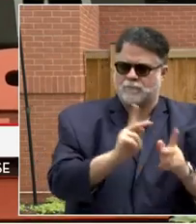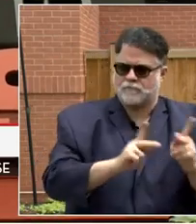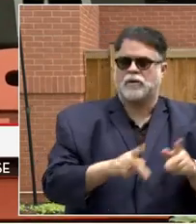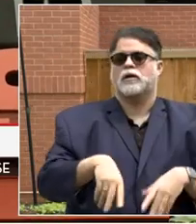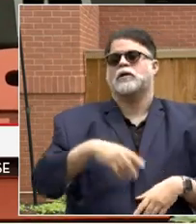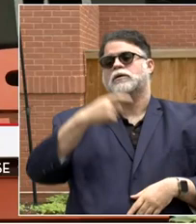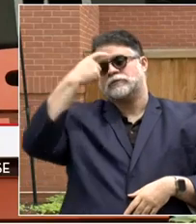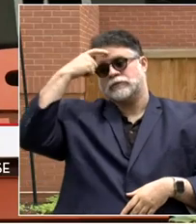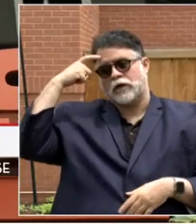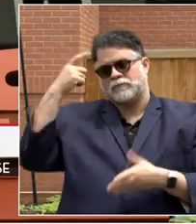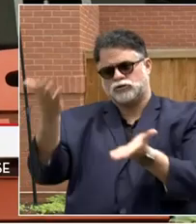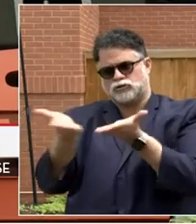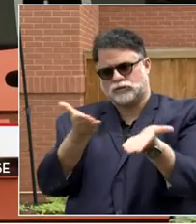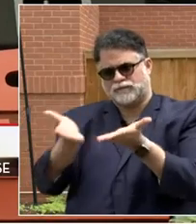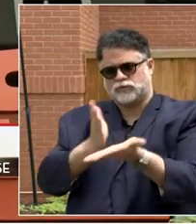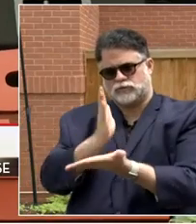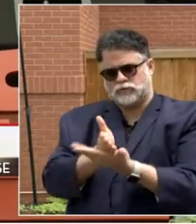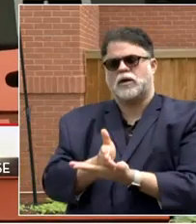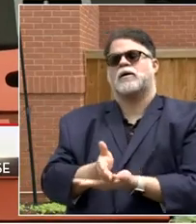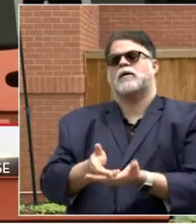job opportunity.